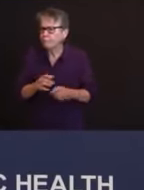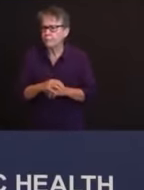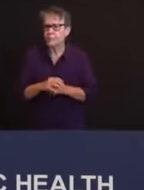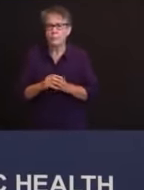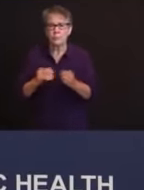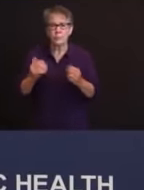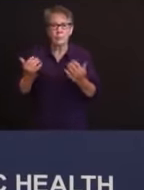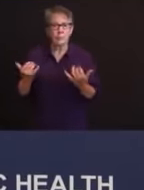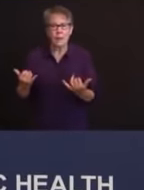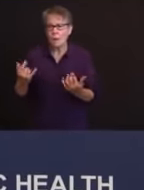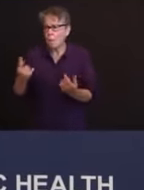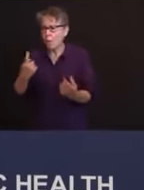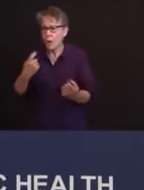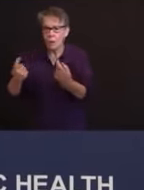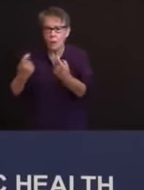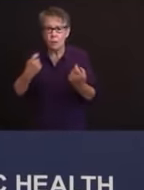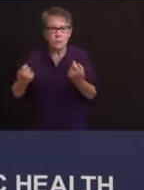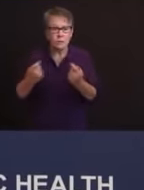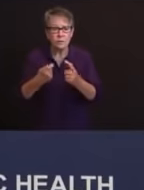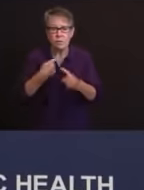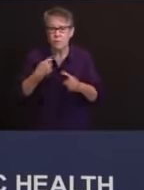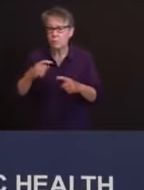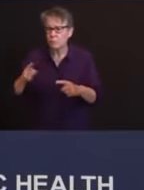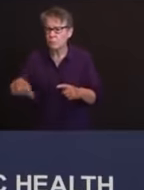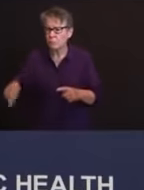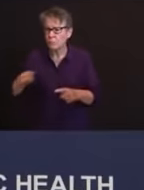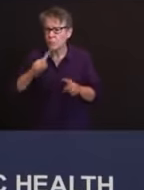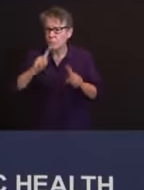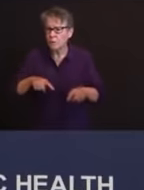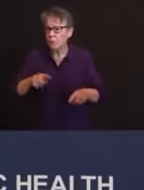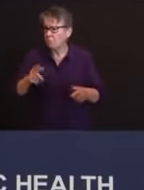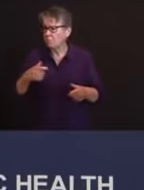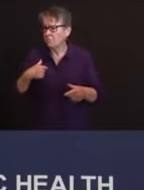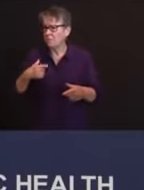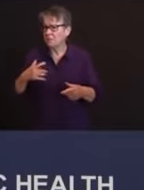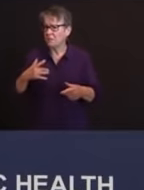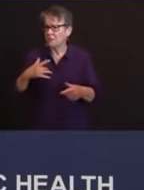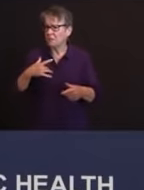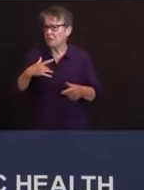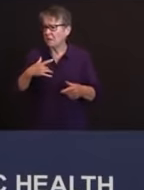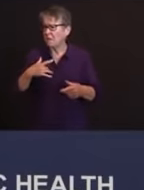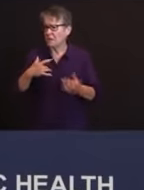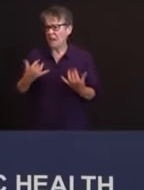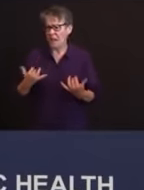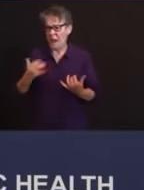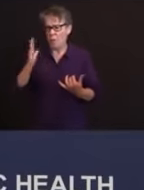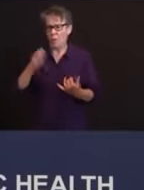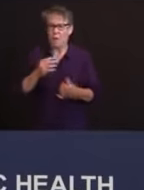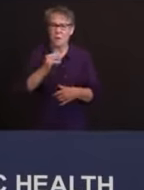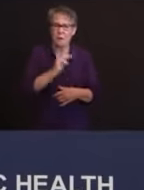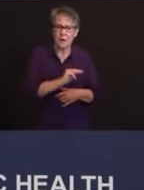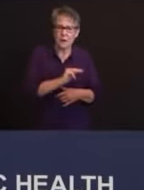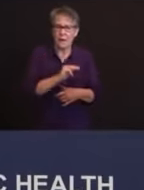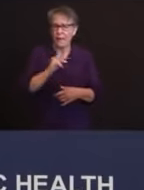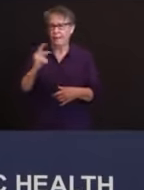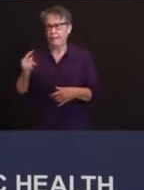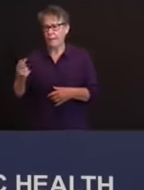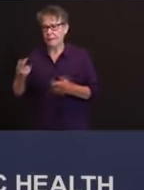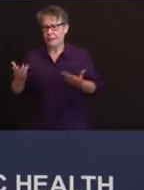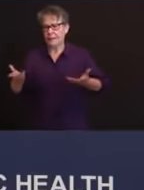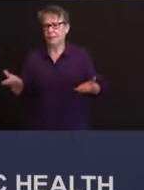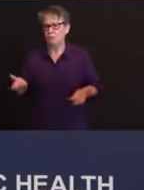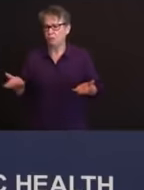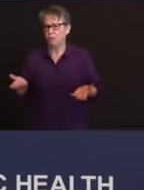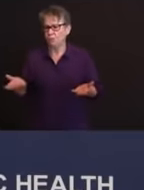likely, Mahin will be on a Monday, Thursday routine. Veterans Day is on Wednesday, so we won't have a chance to be with you